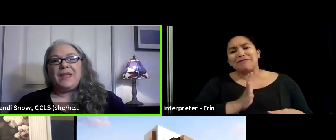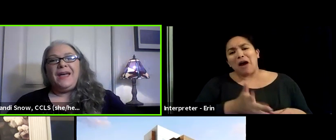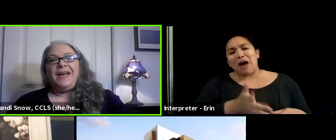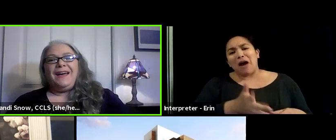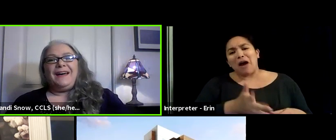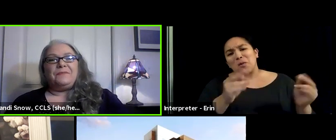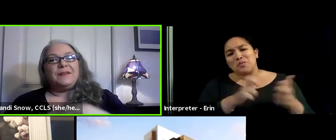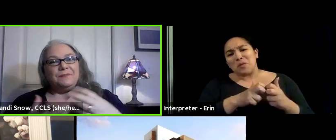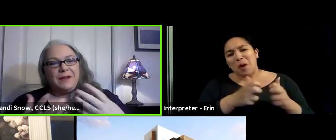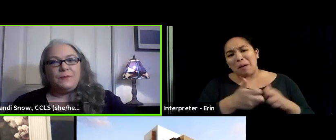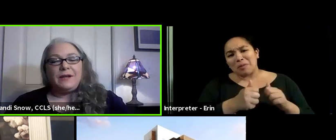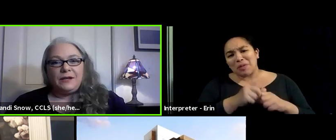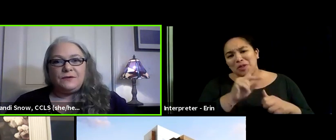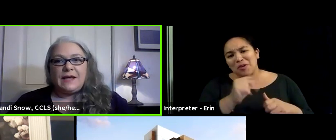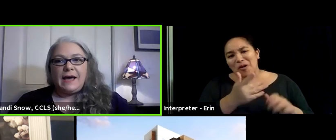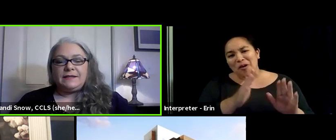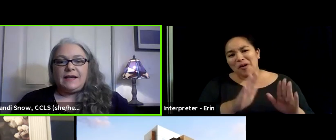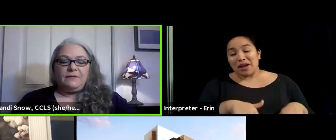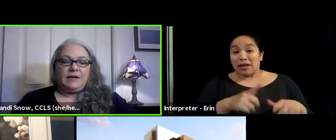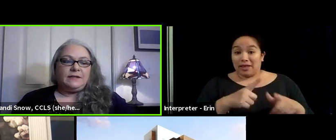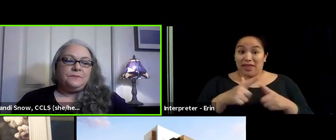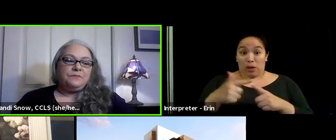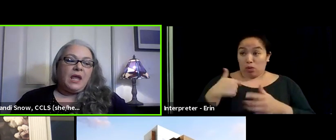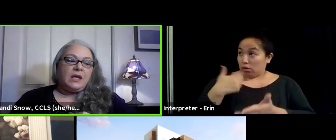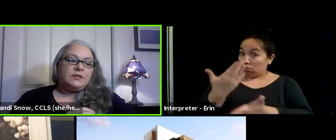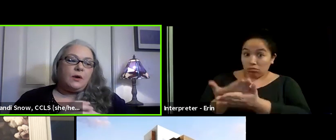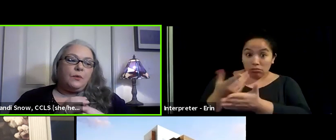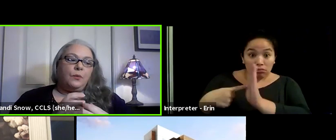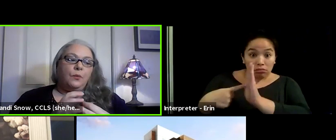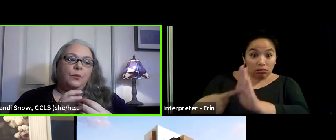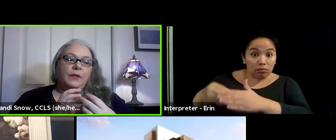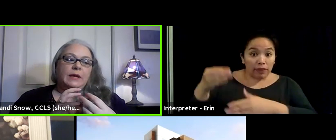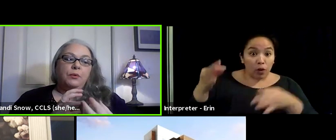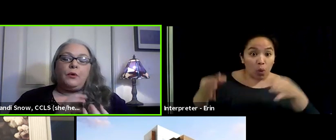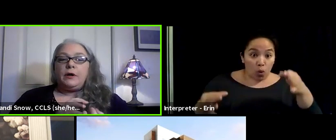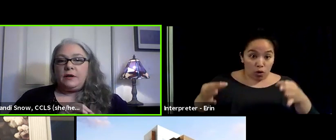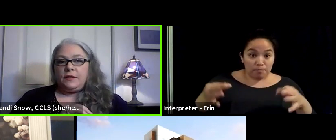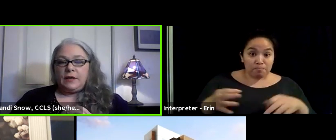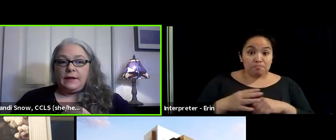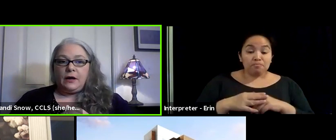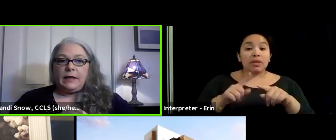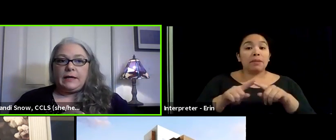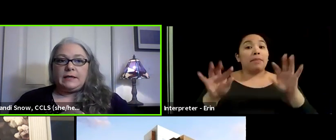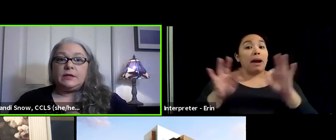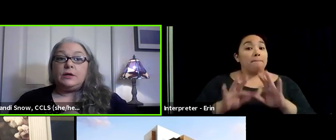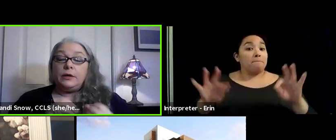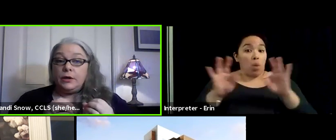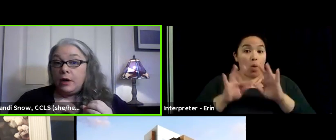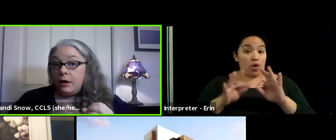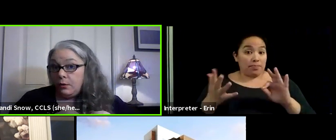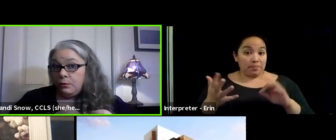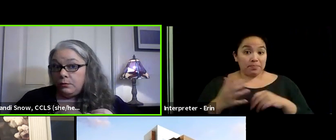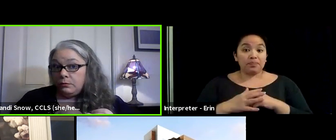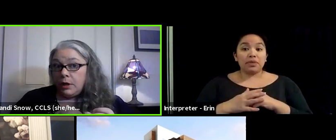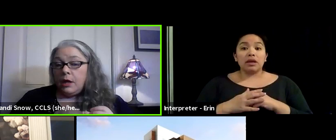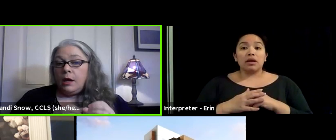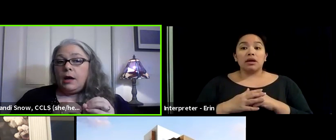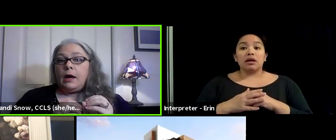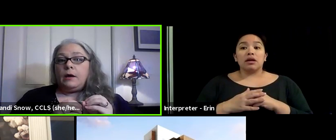dog, then maybe we can use that as evidence. So the important thing there is,